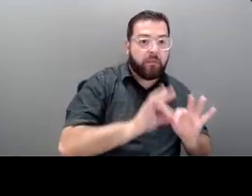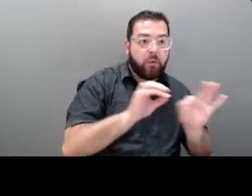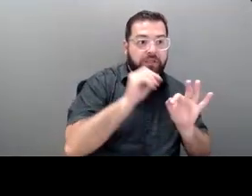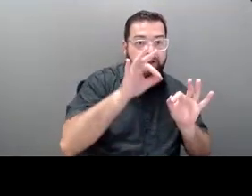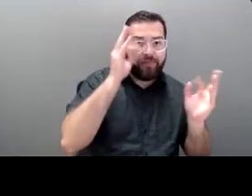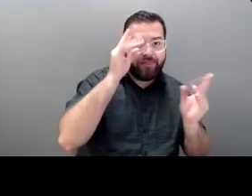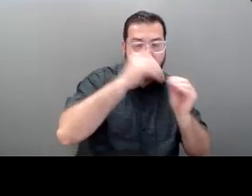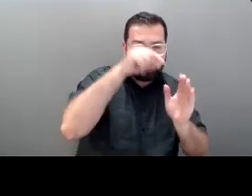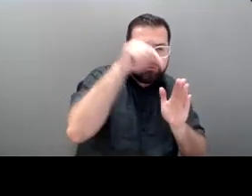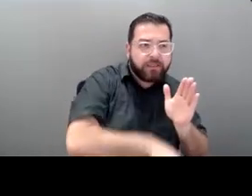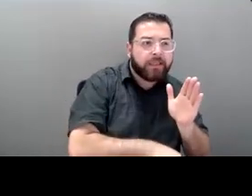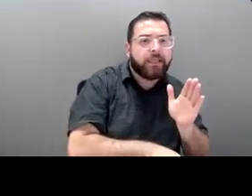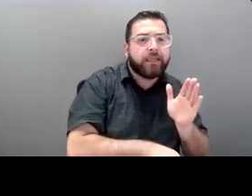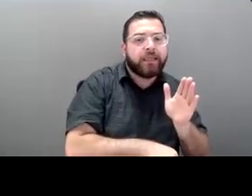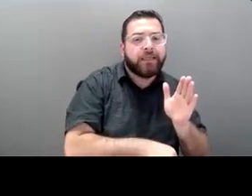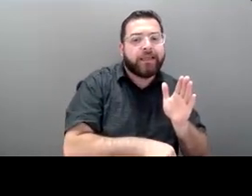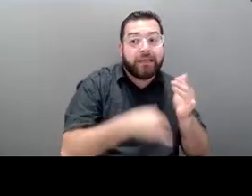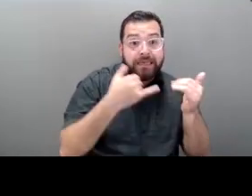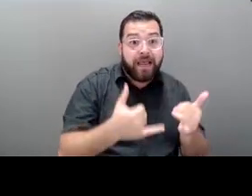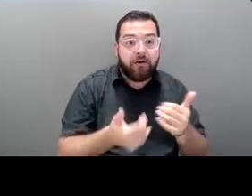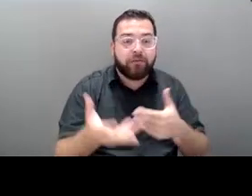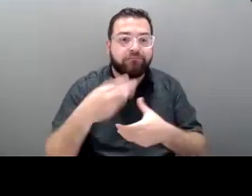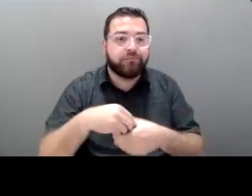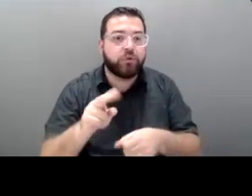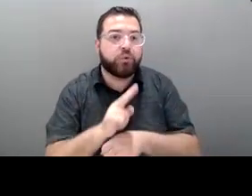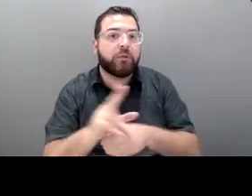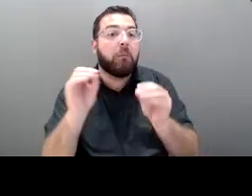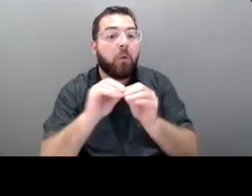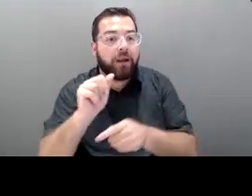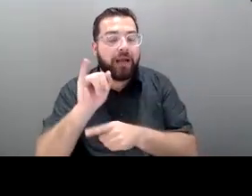we go deeper into the usage of AI. Yeah.